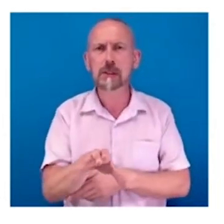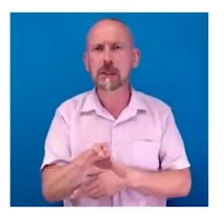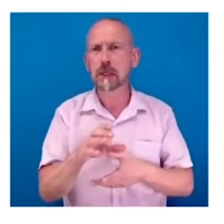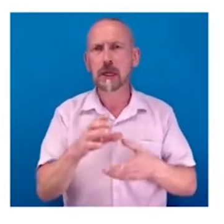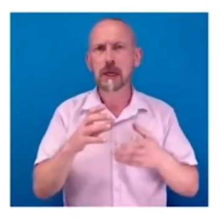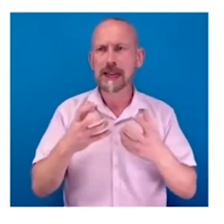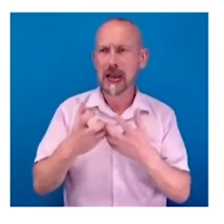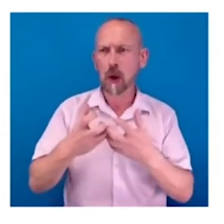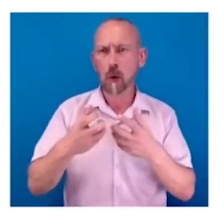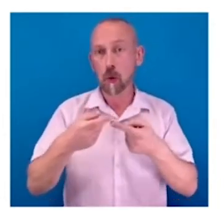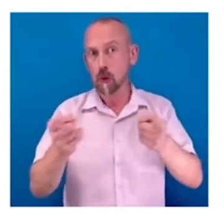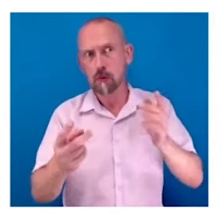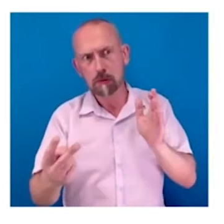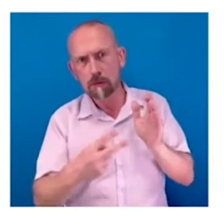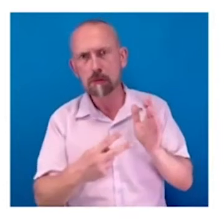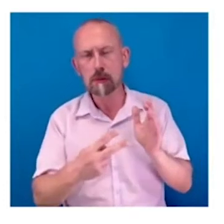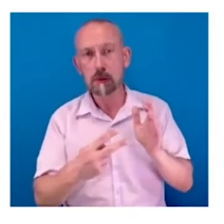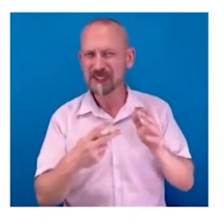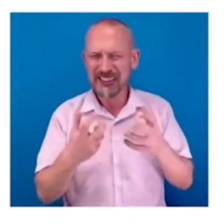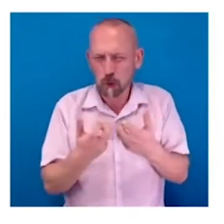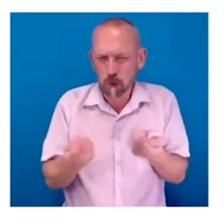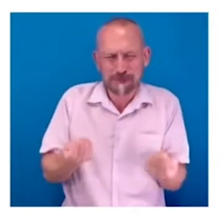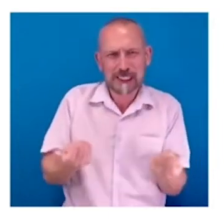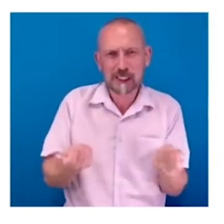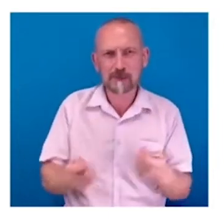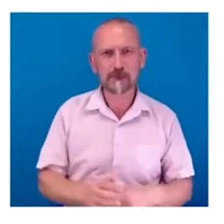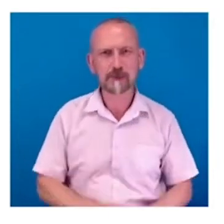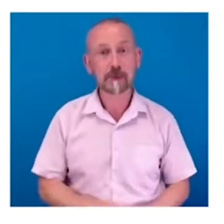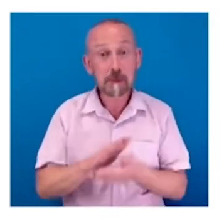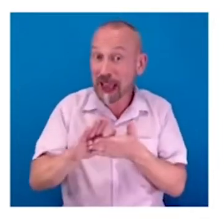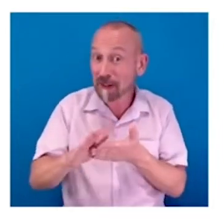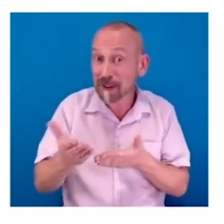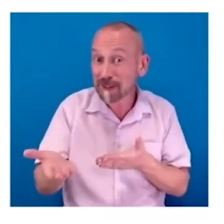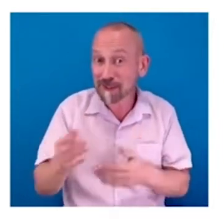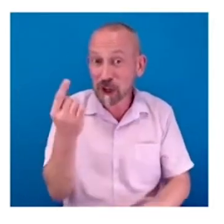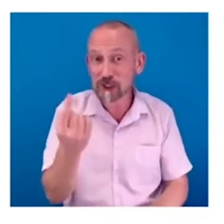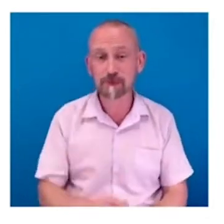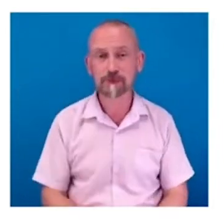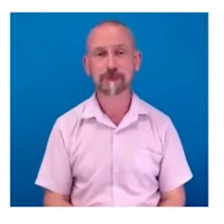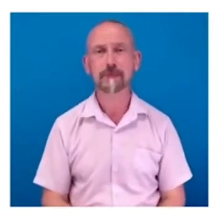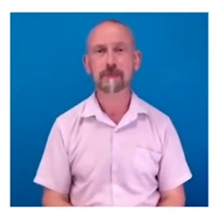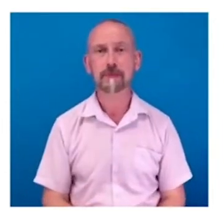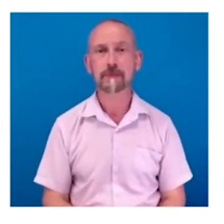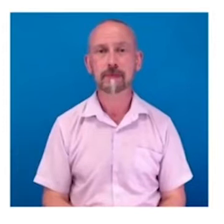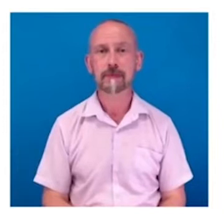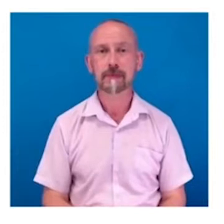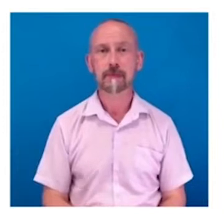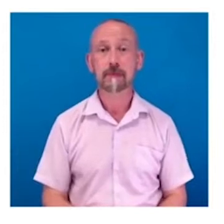trying to approach? How have you dealt with that? Henrik first, if that's okay. Sure, Emma.